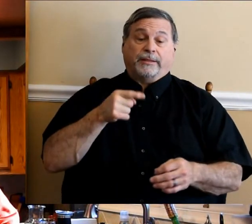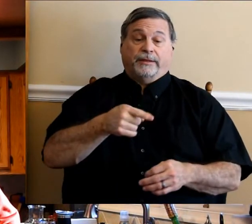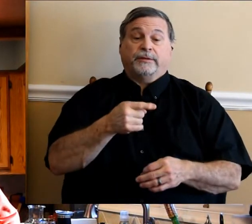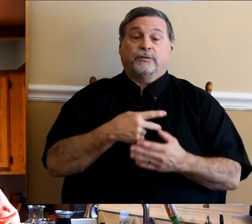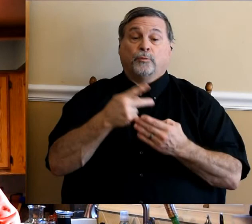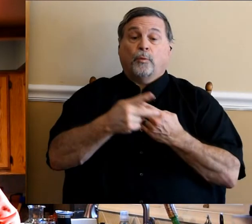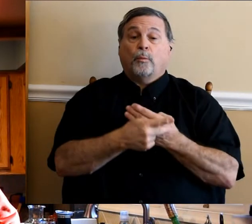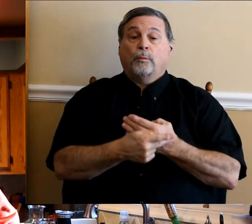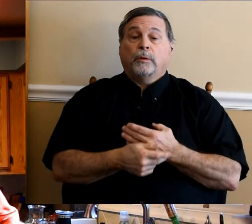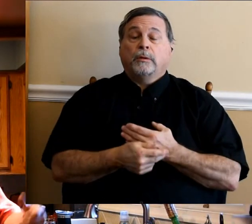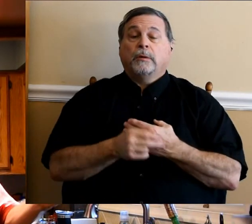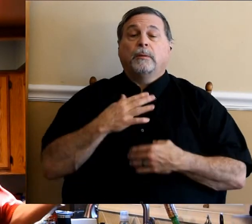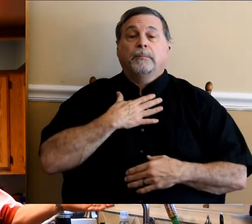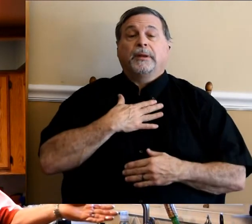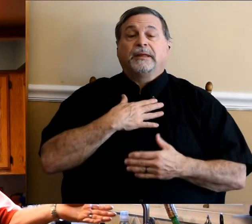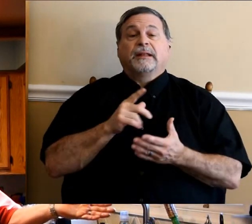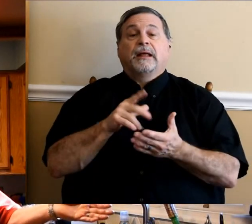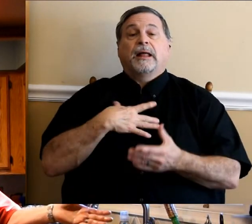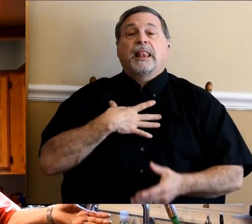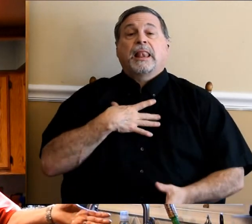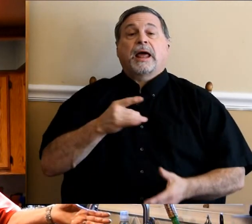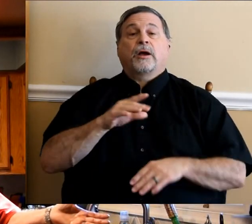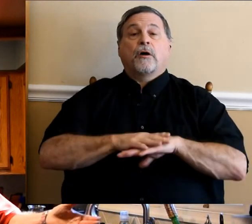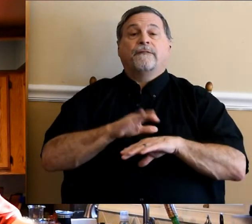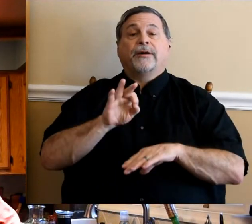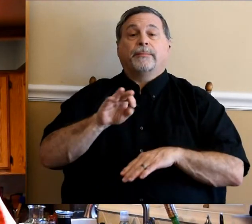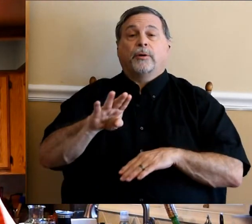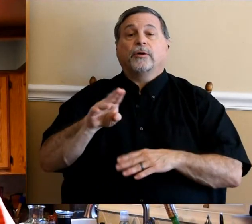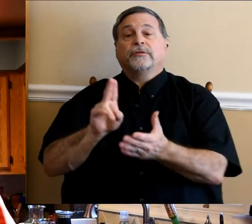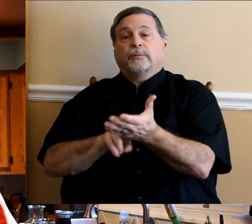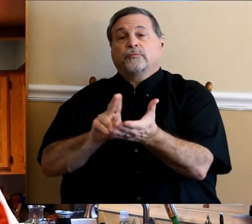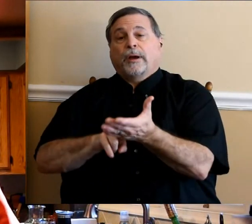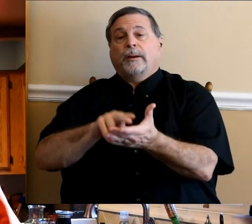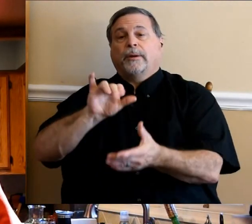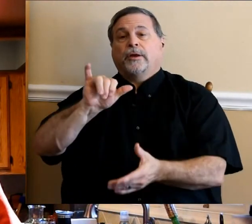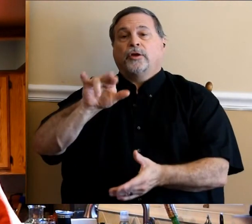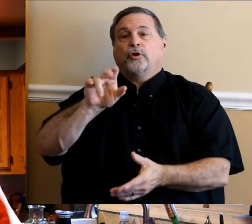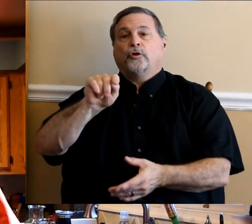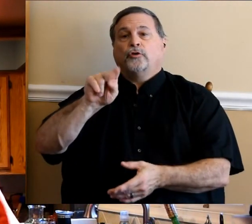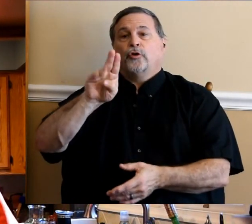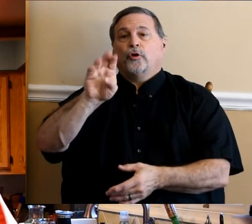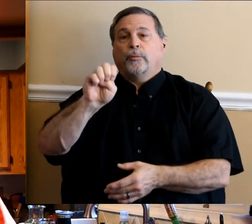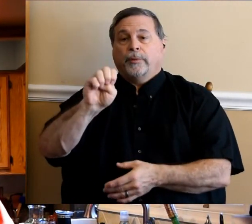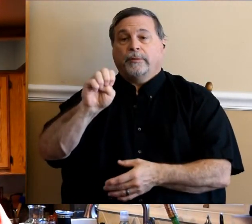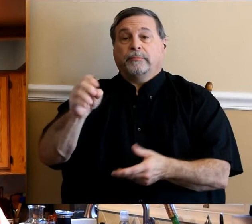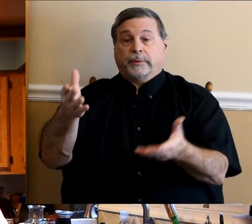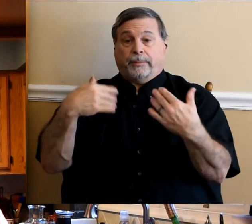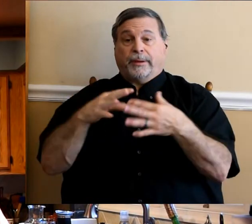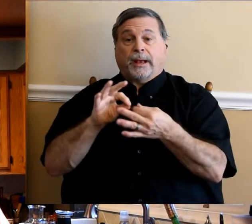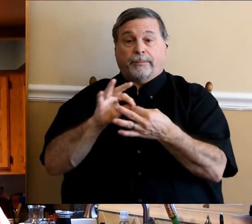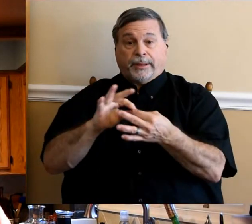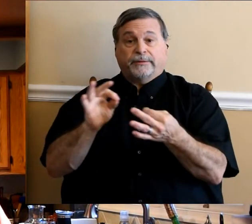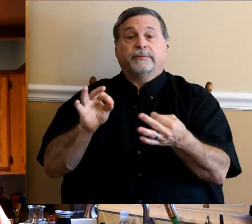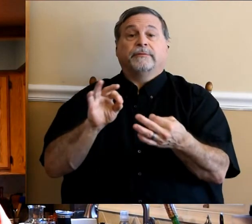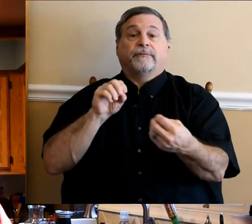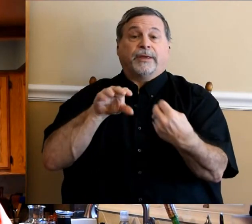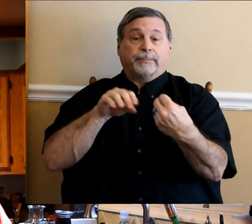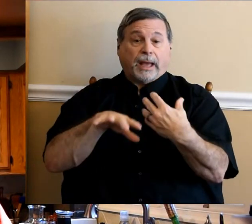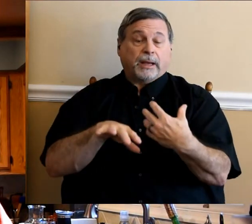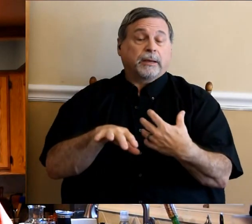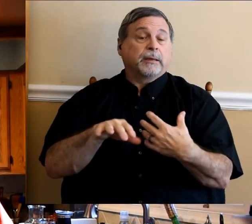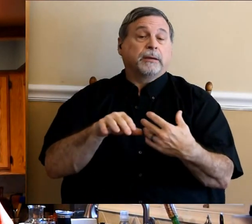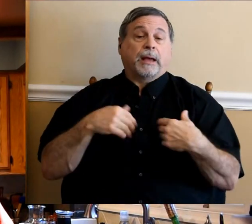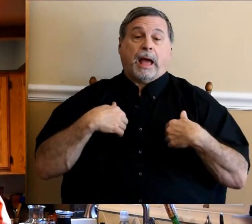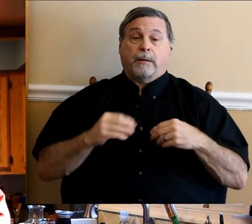if you've liked the show, please like it on Facebook, subscribe to it on YouTube, give me some comments, give me some